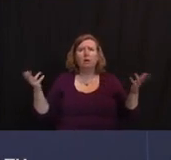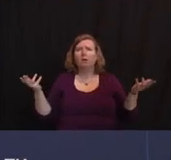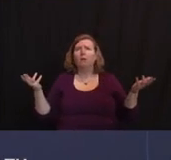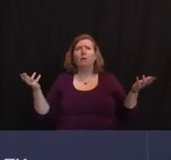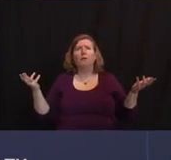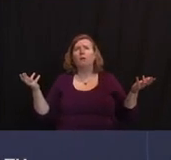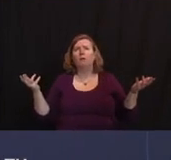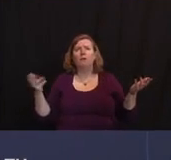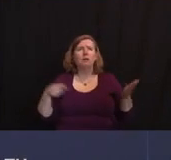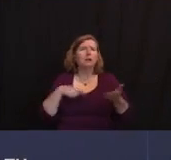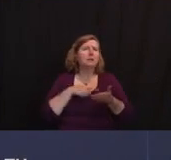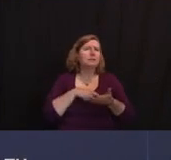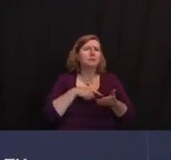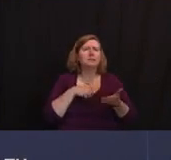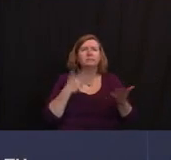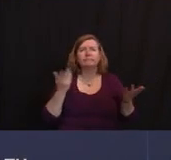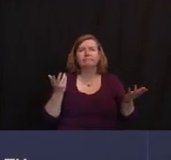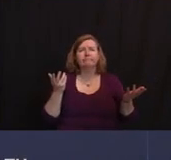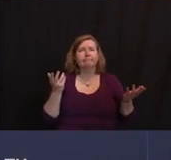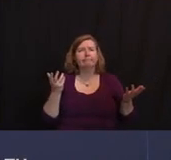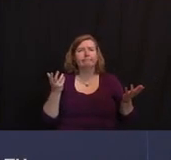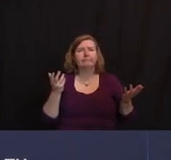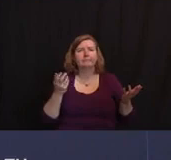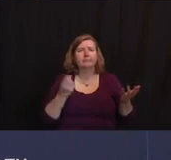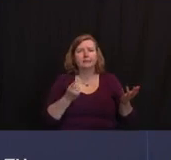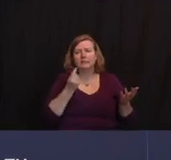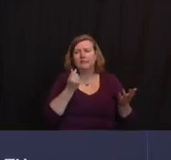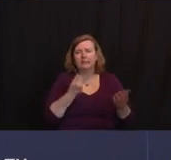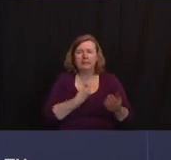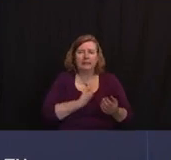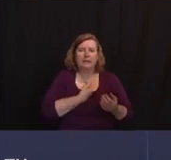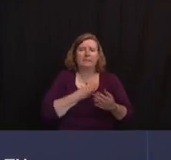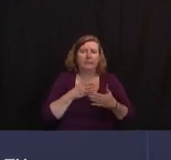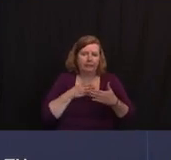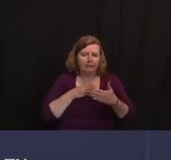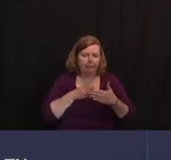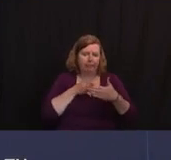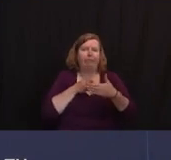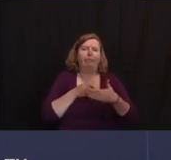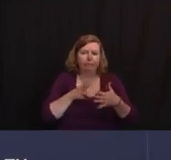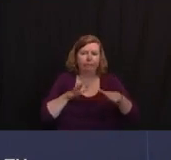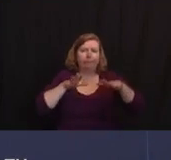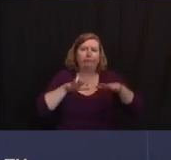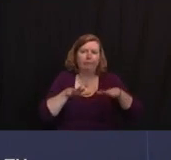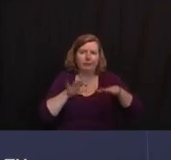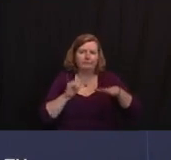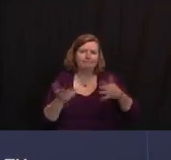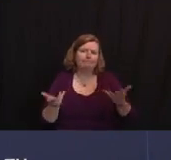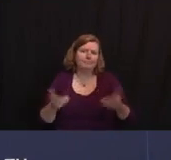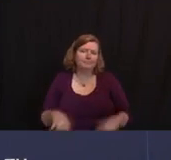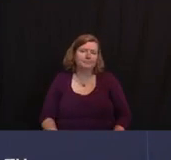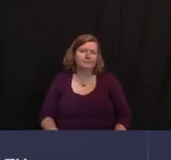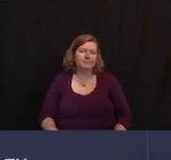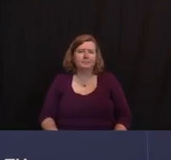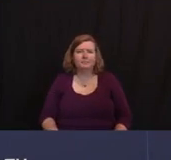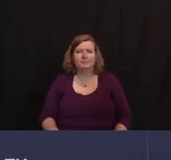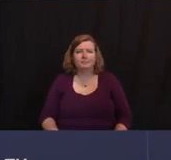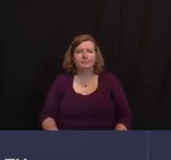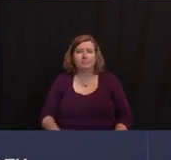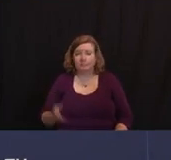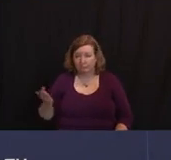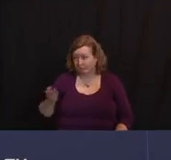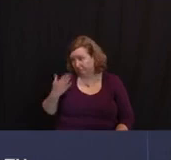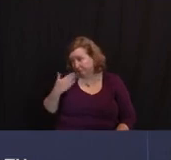and we'll do everything we can to make sure folks get whole again in terms of appointments. Thank you both for that. Thank you,